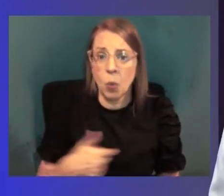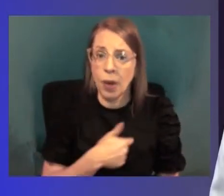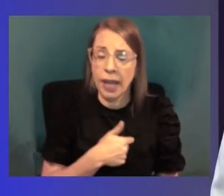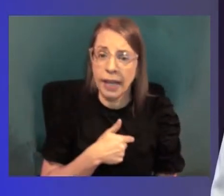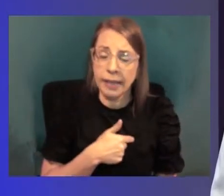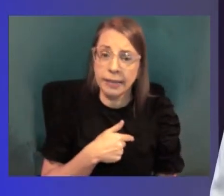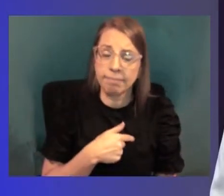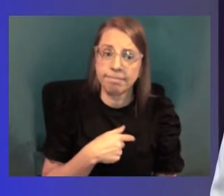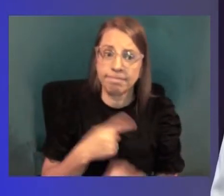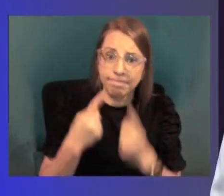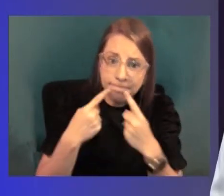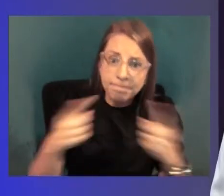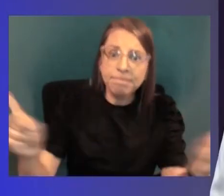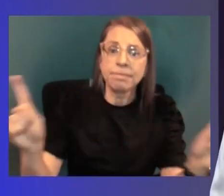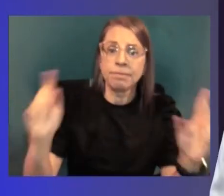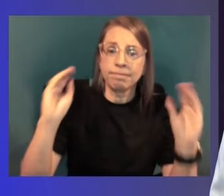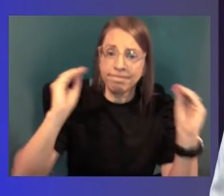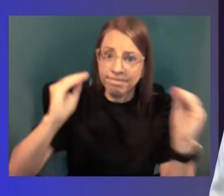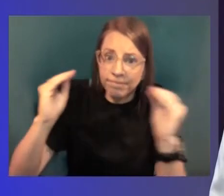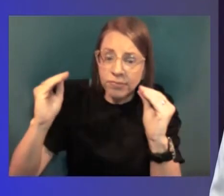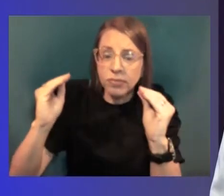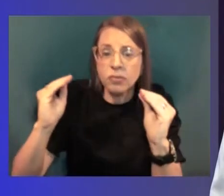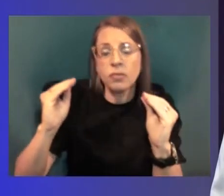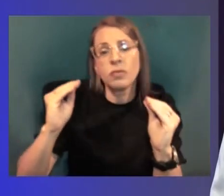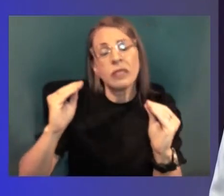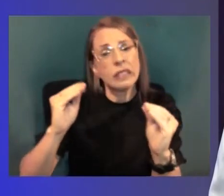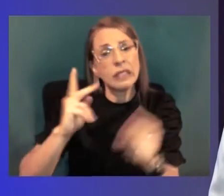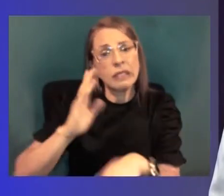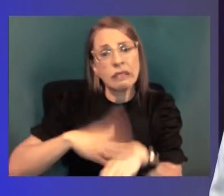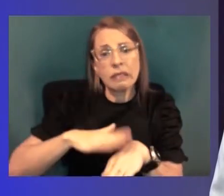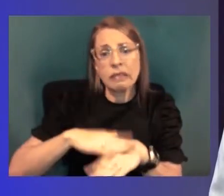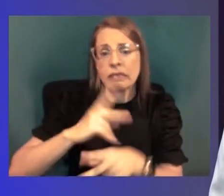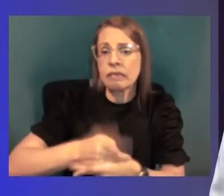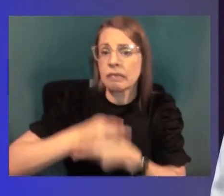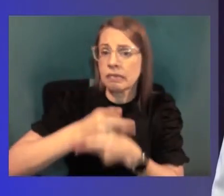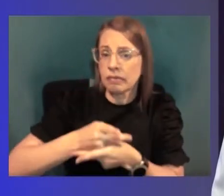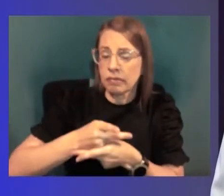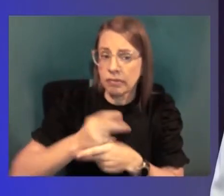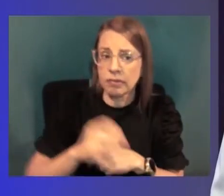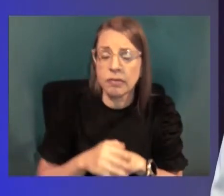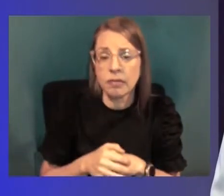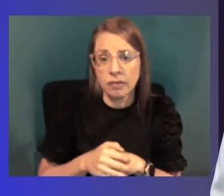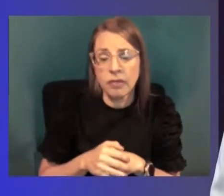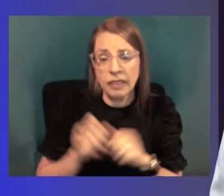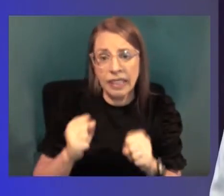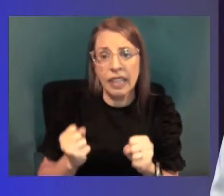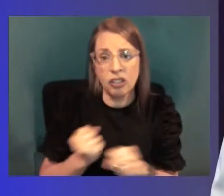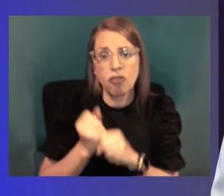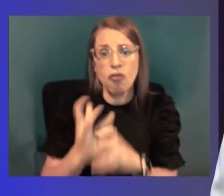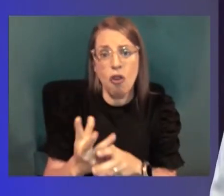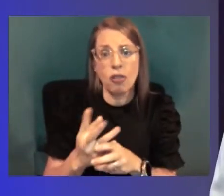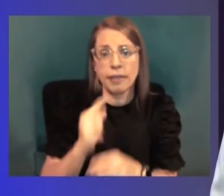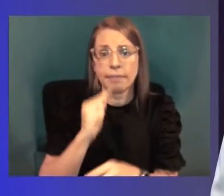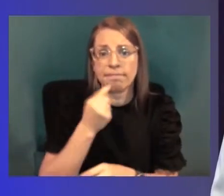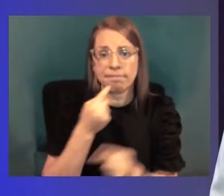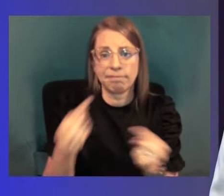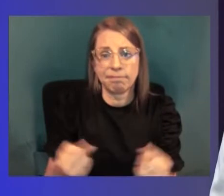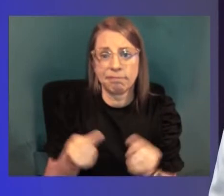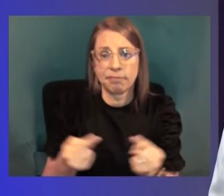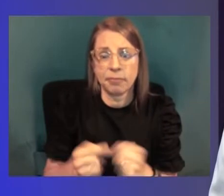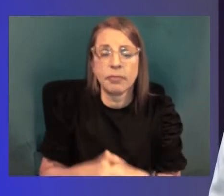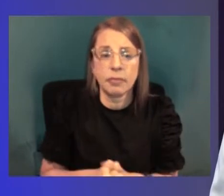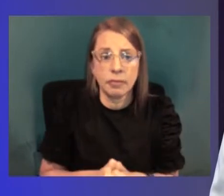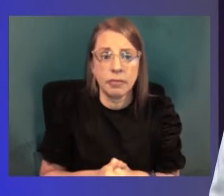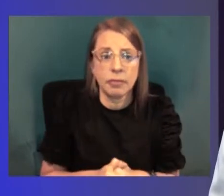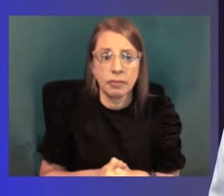that as a serious possibilities and possibility for serious injury, and make sure hopefully we can reduce injuries in our own